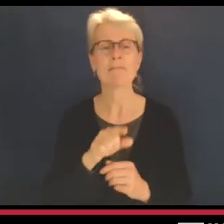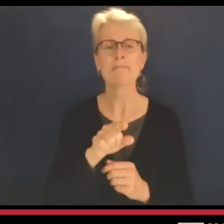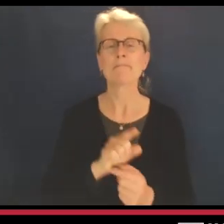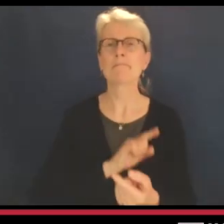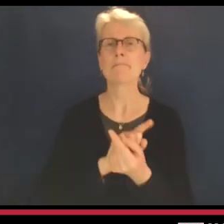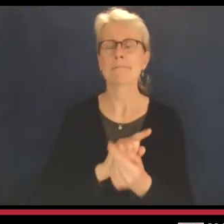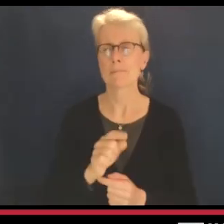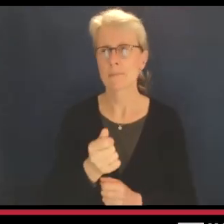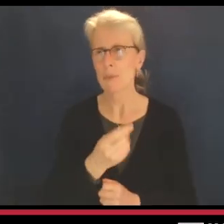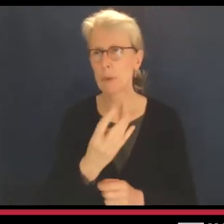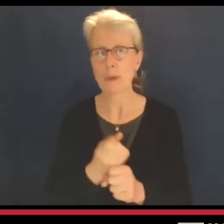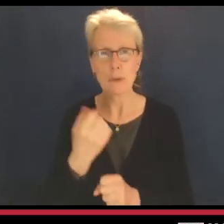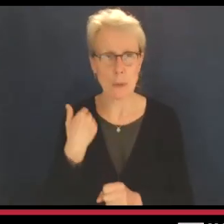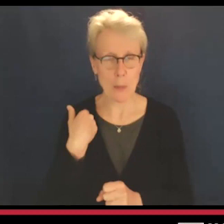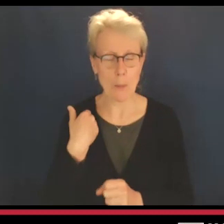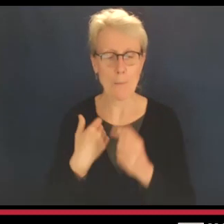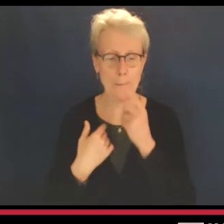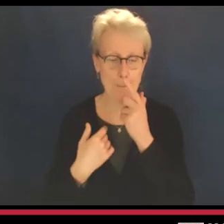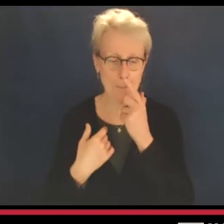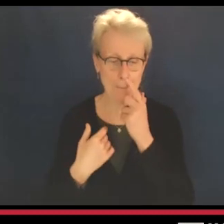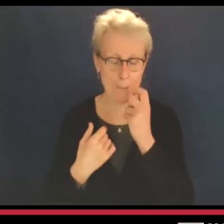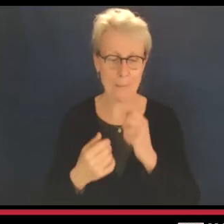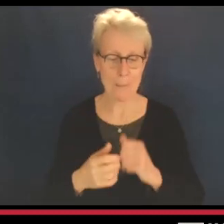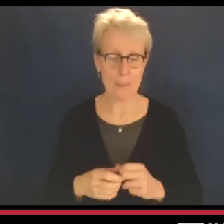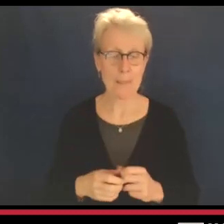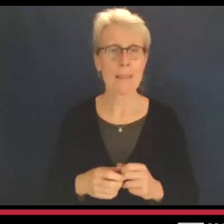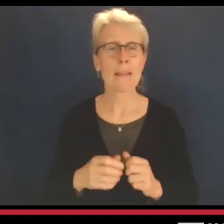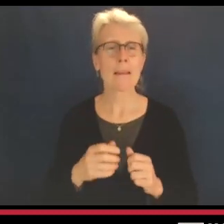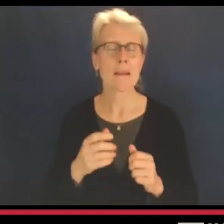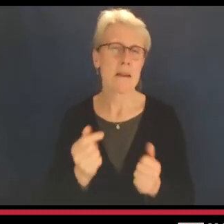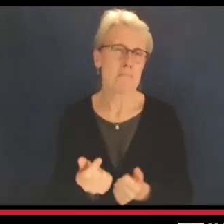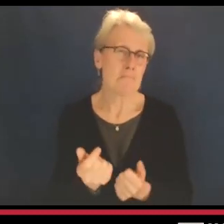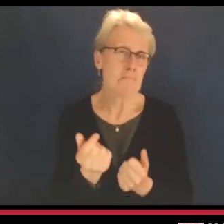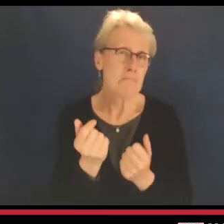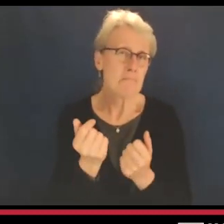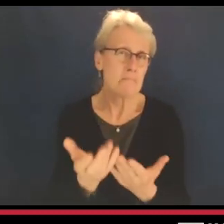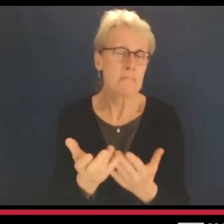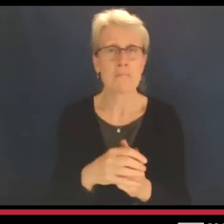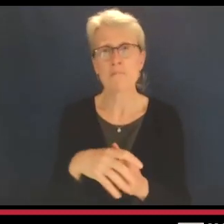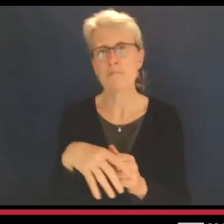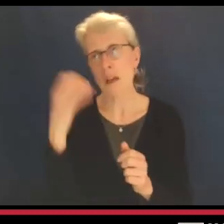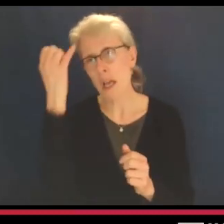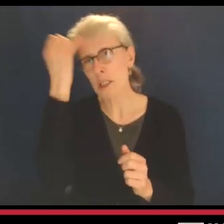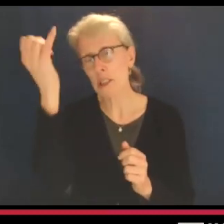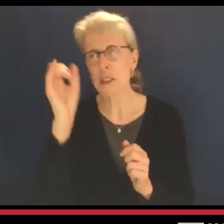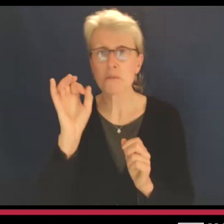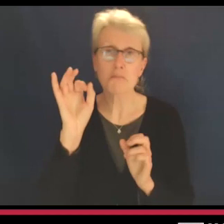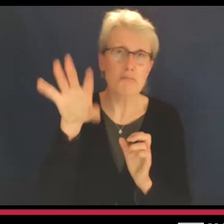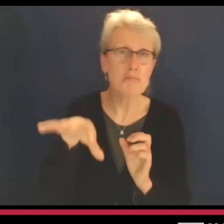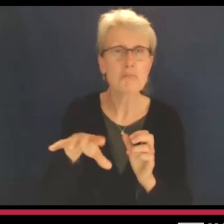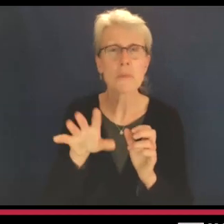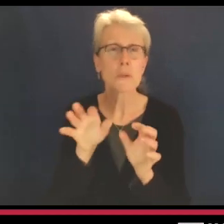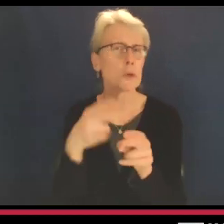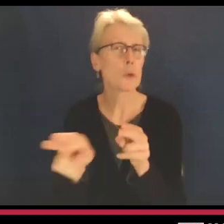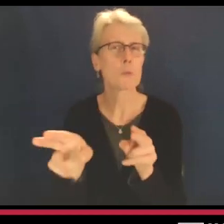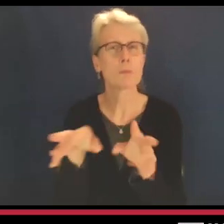ago and proposed to her about a 3-sentence description of a project. And a couple of